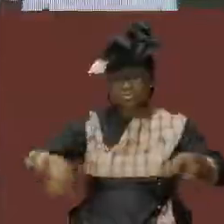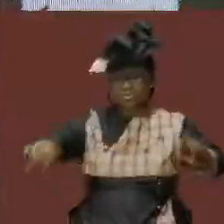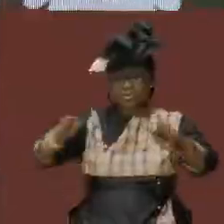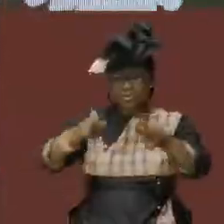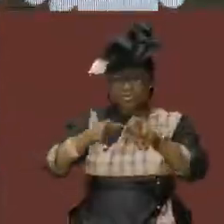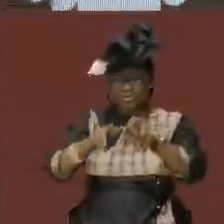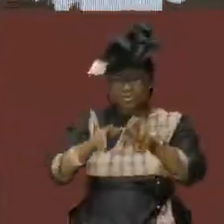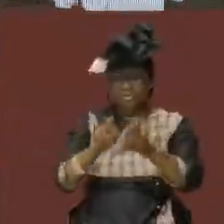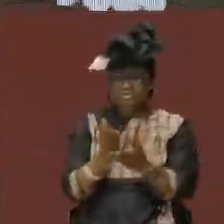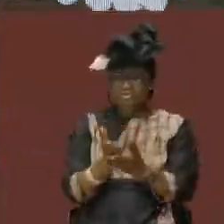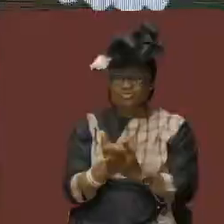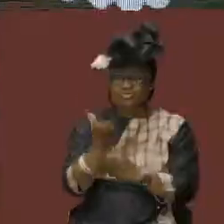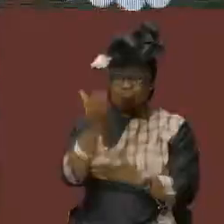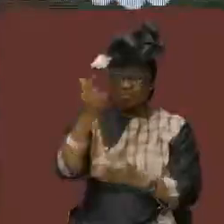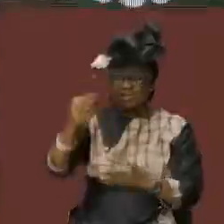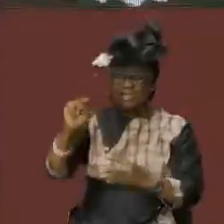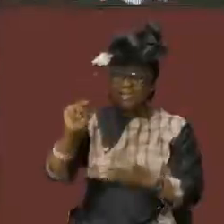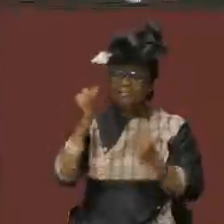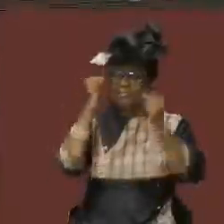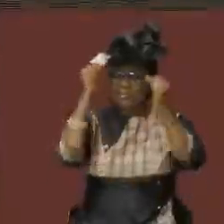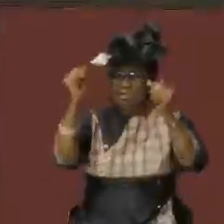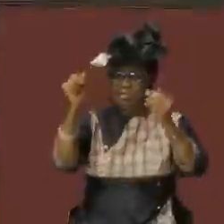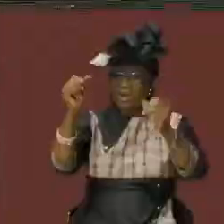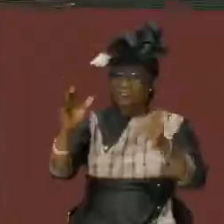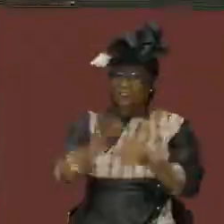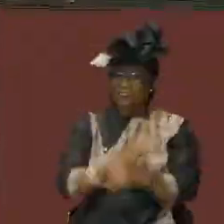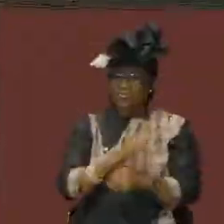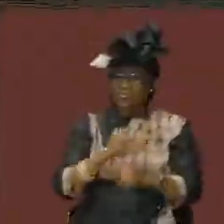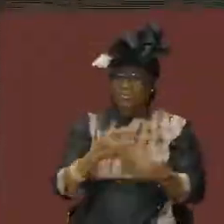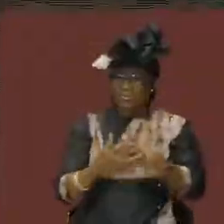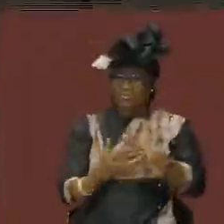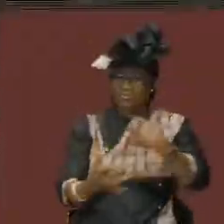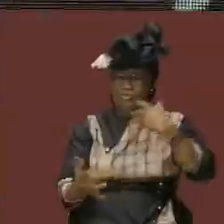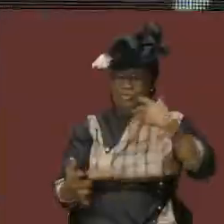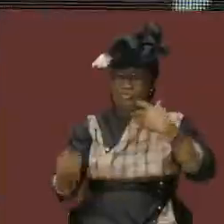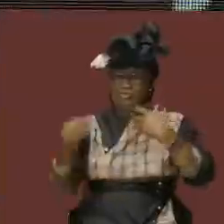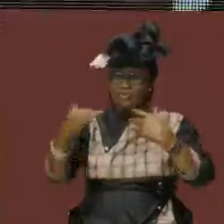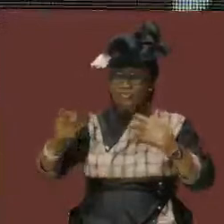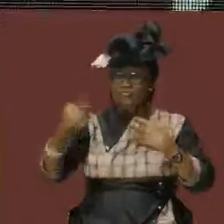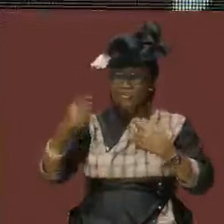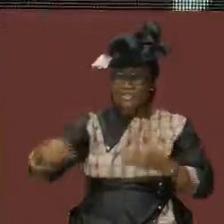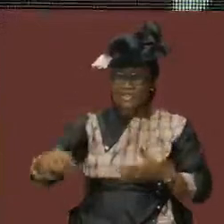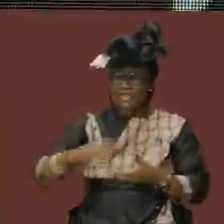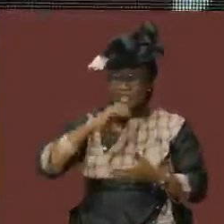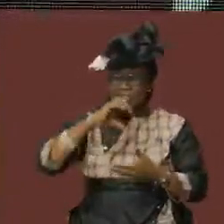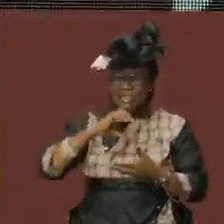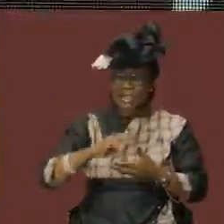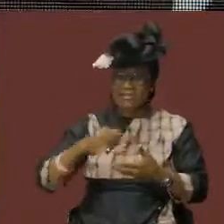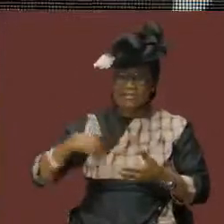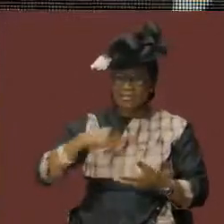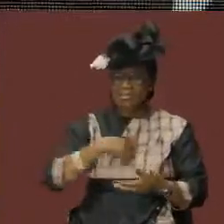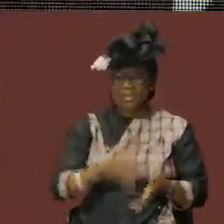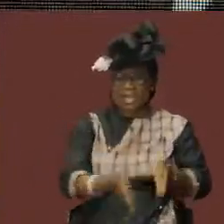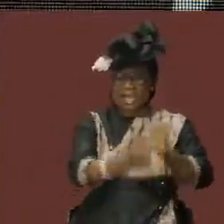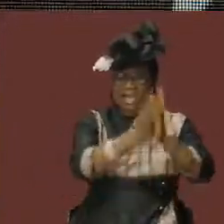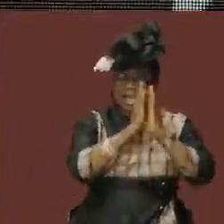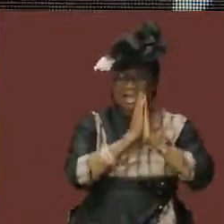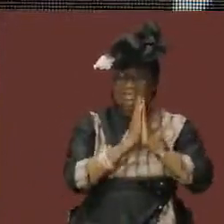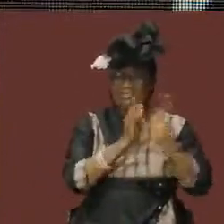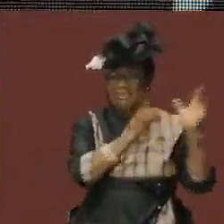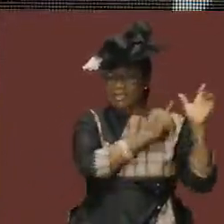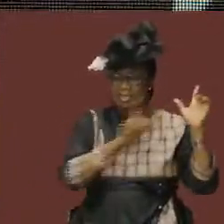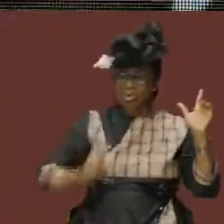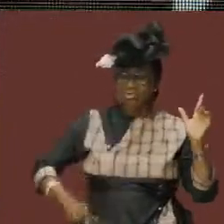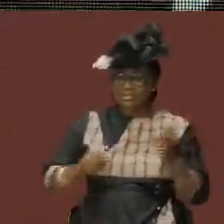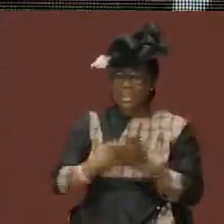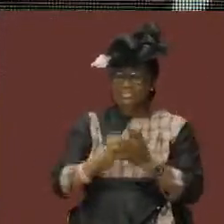through the powerful blood of the Lamb. We ask, Lord, that you accept our thanks in